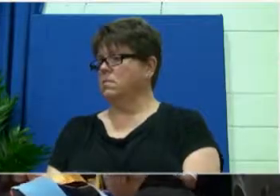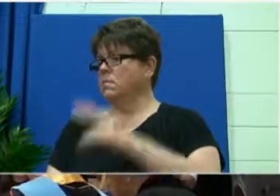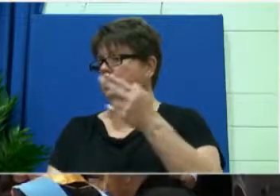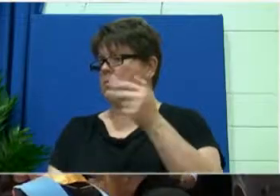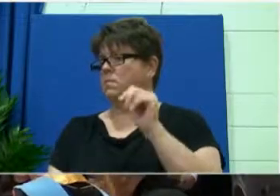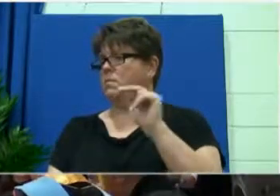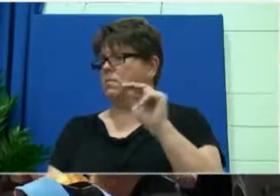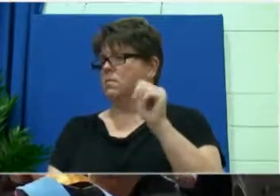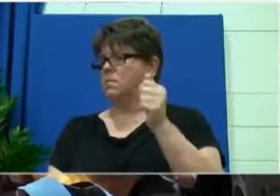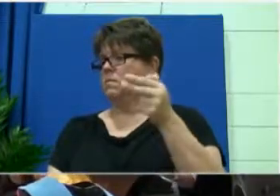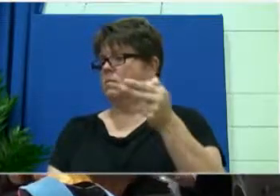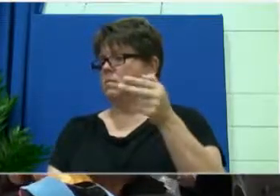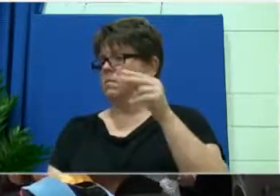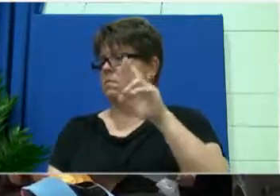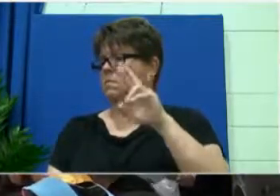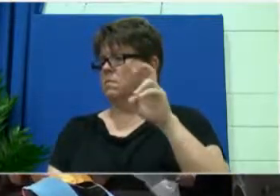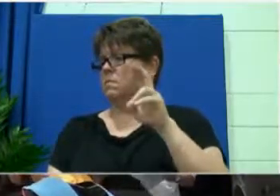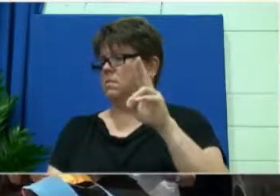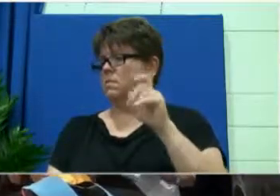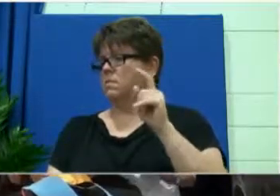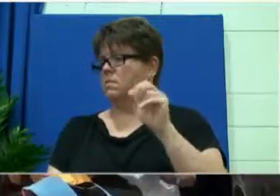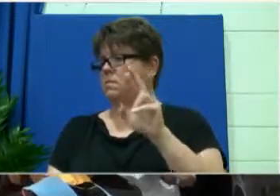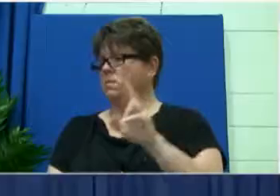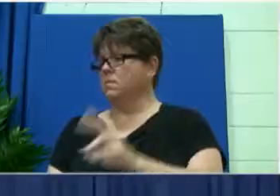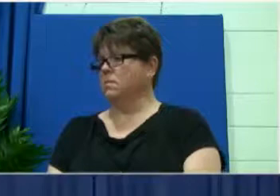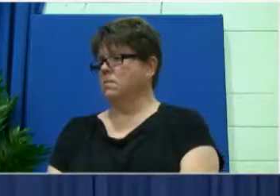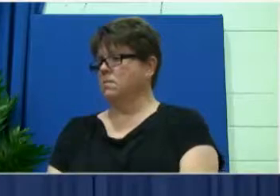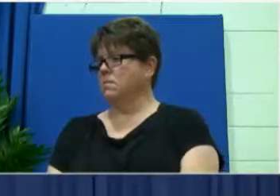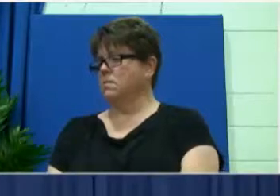Hannah Beth Reeder, Certificate in Dental Assisting.